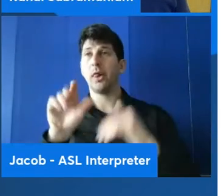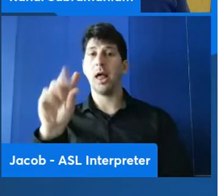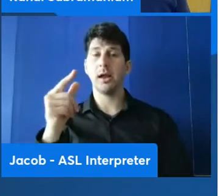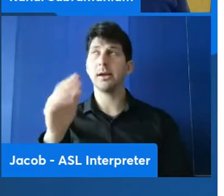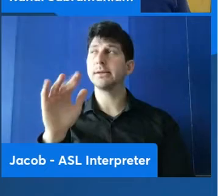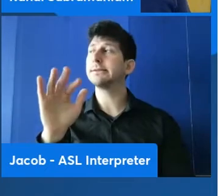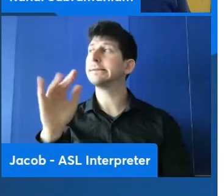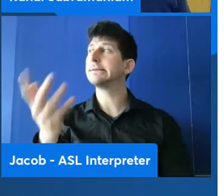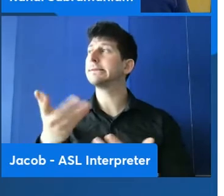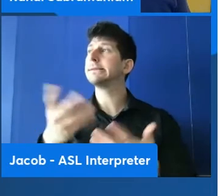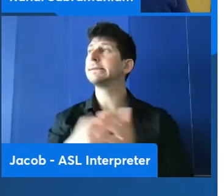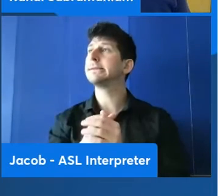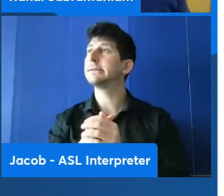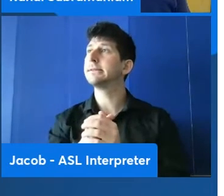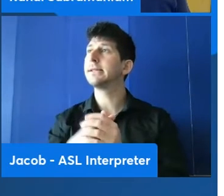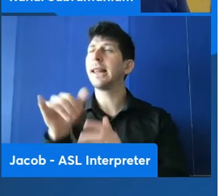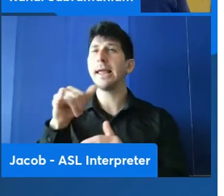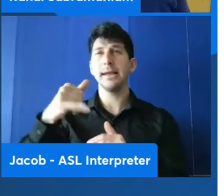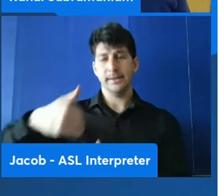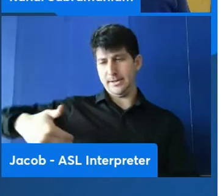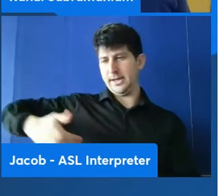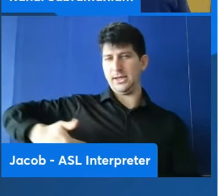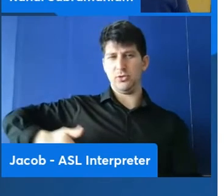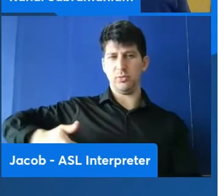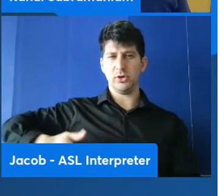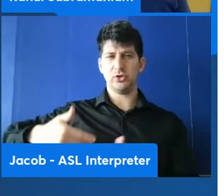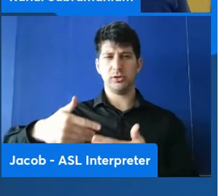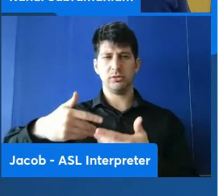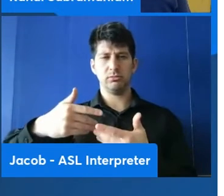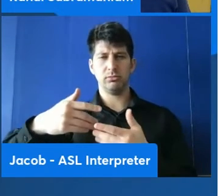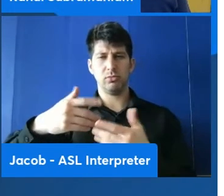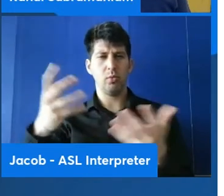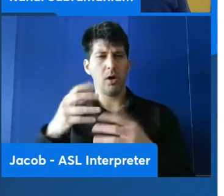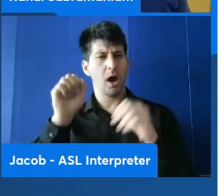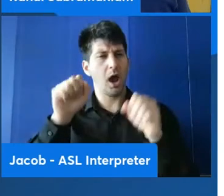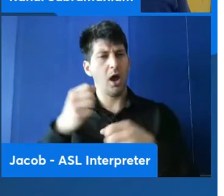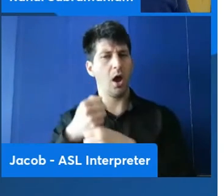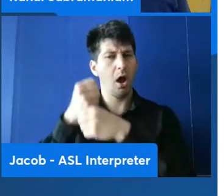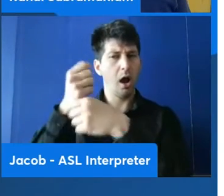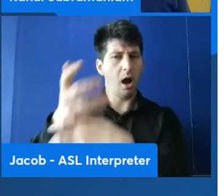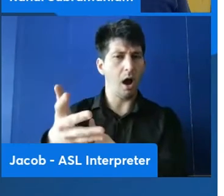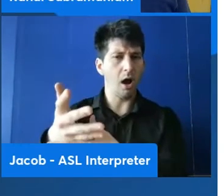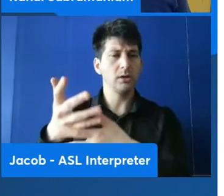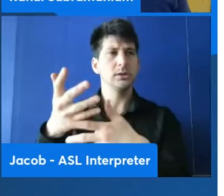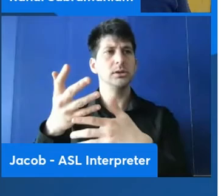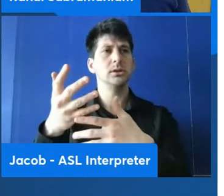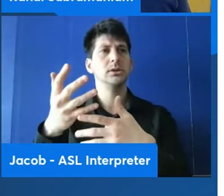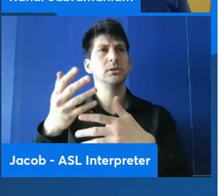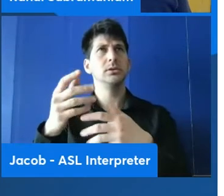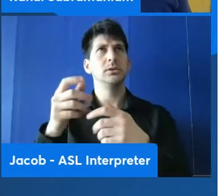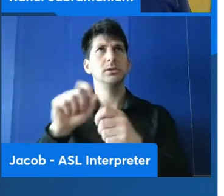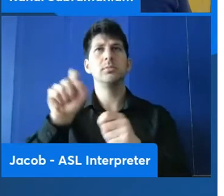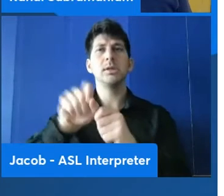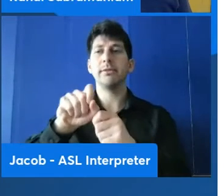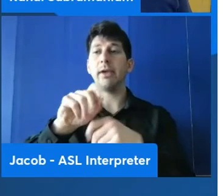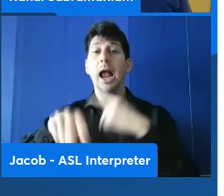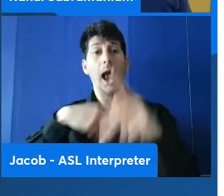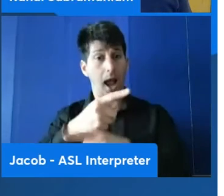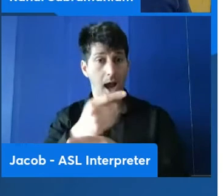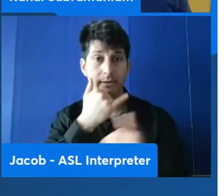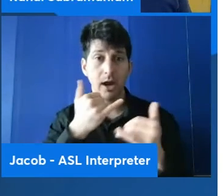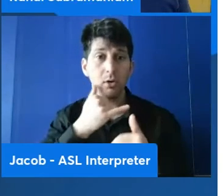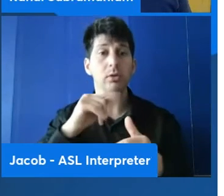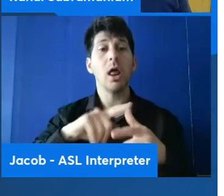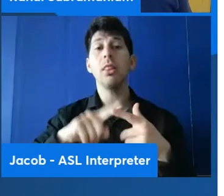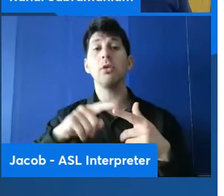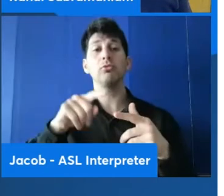what's the right word? It's like this intuition of what's happening and what can cause certain types of errors, and then you can reason about